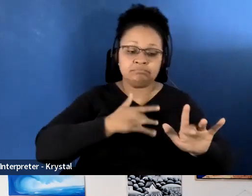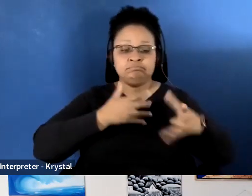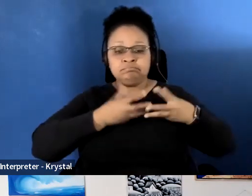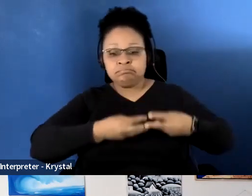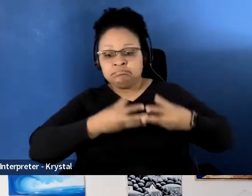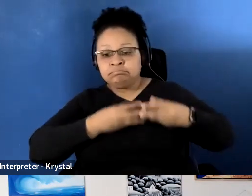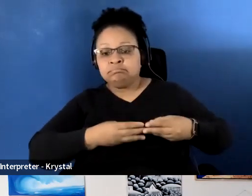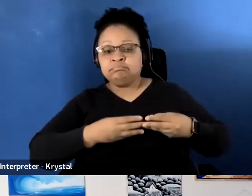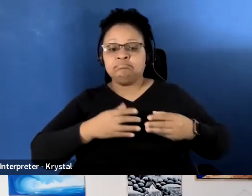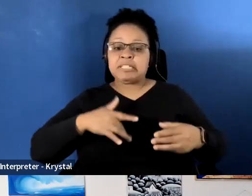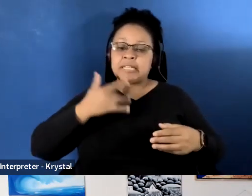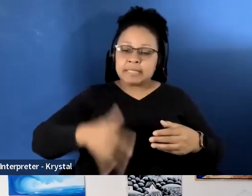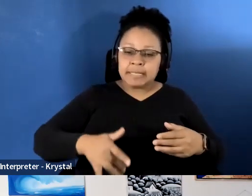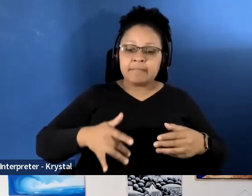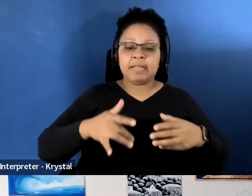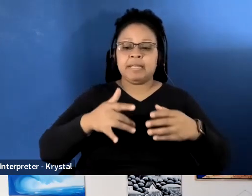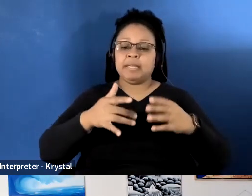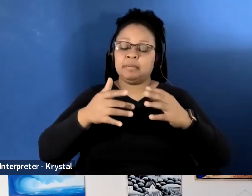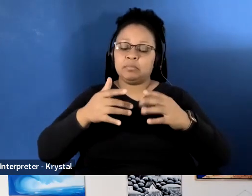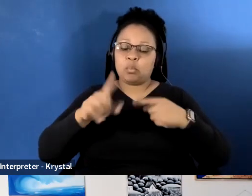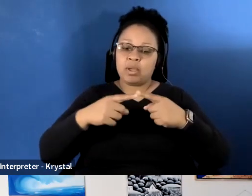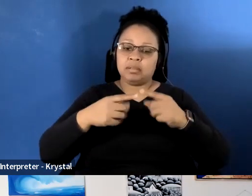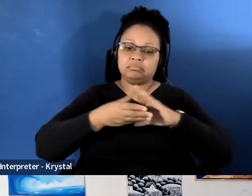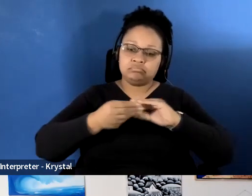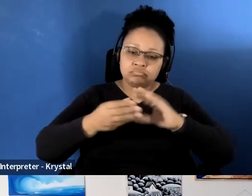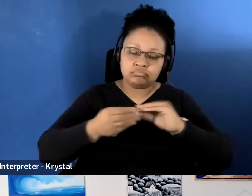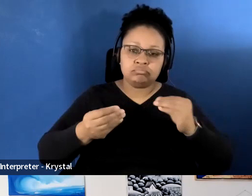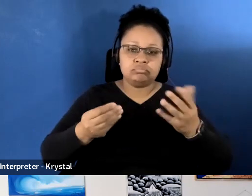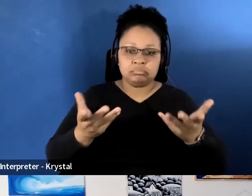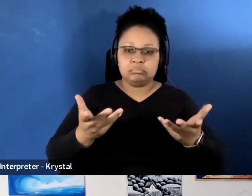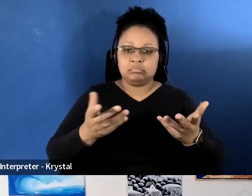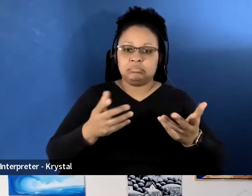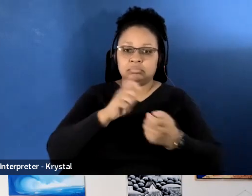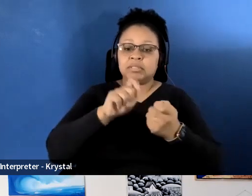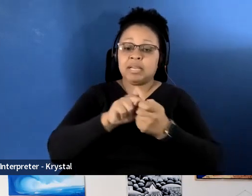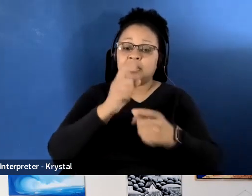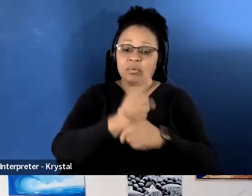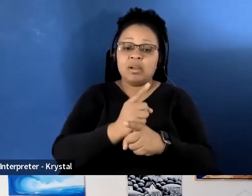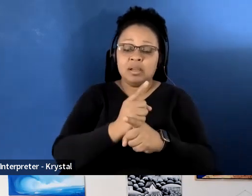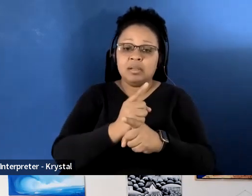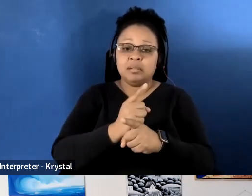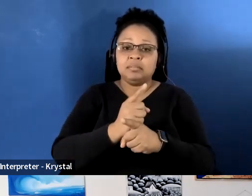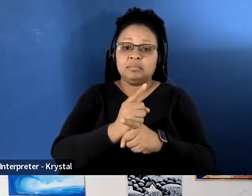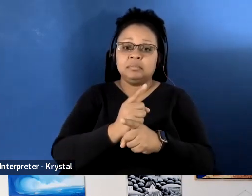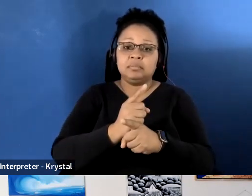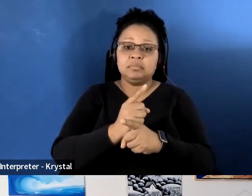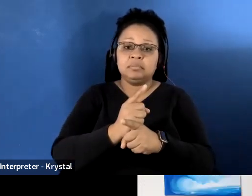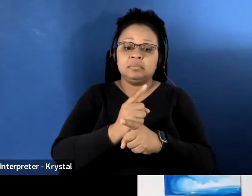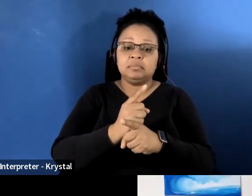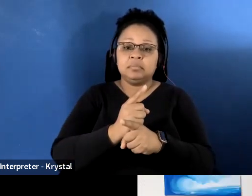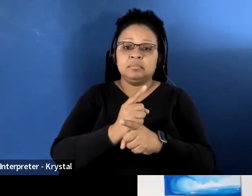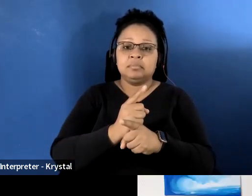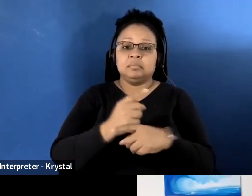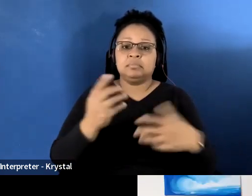sensitivity in delivery. And that's exactly right to my